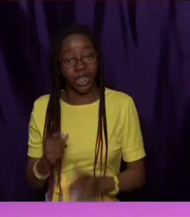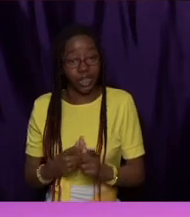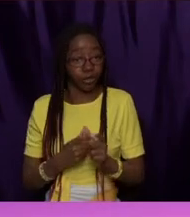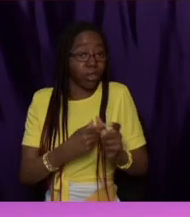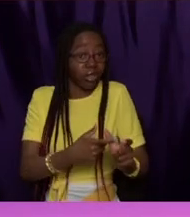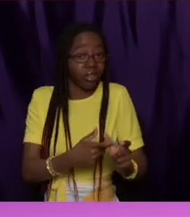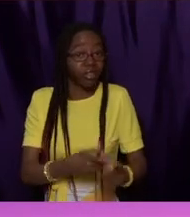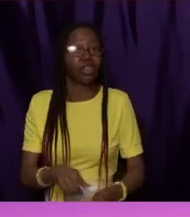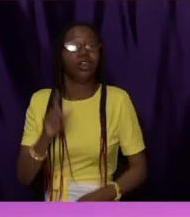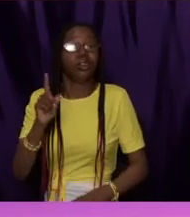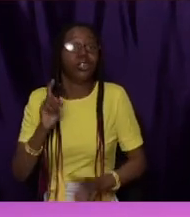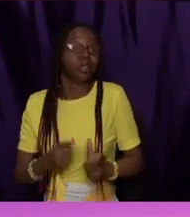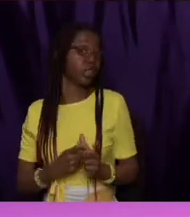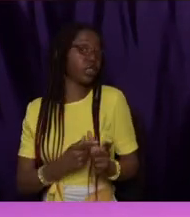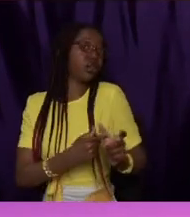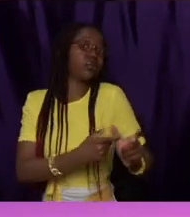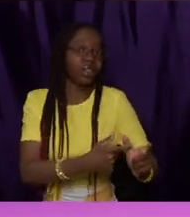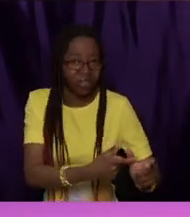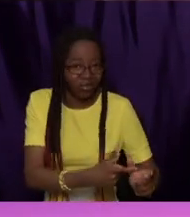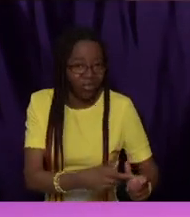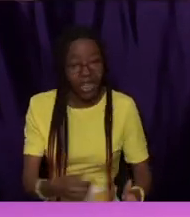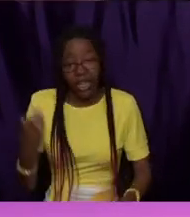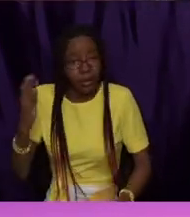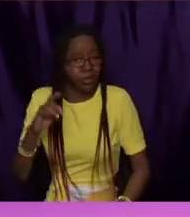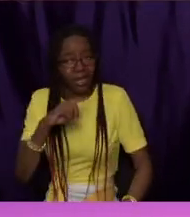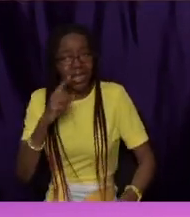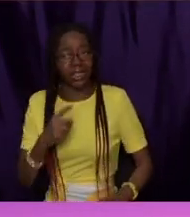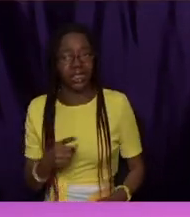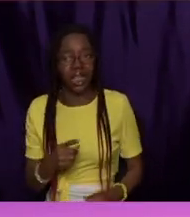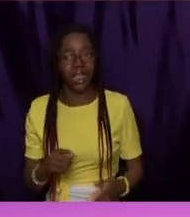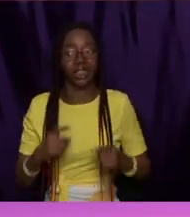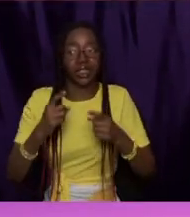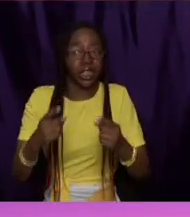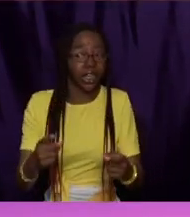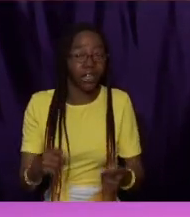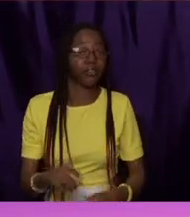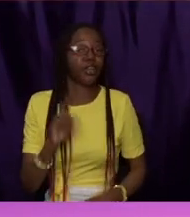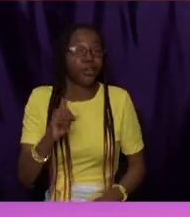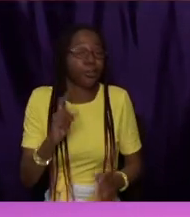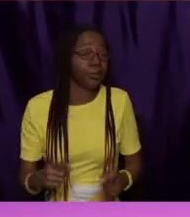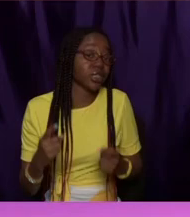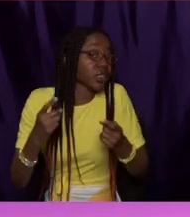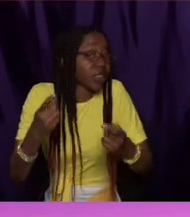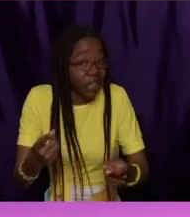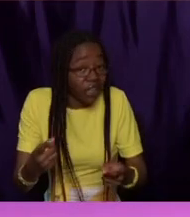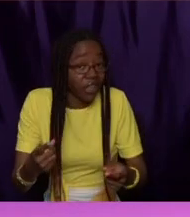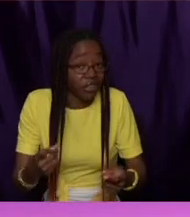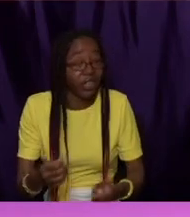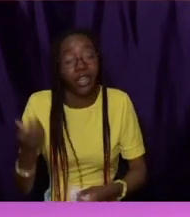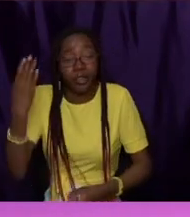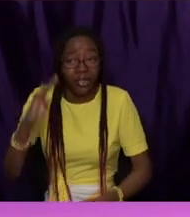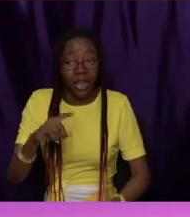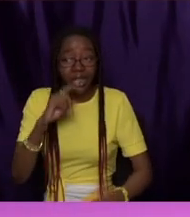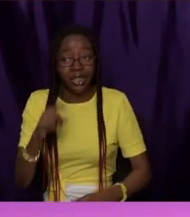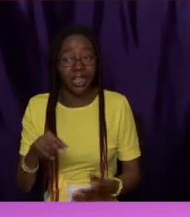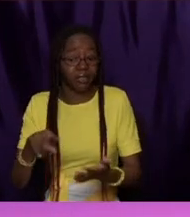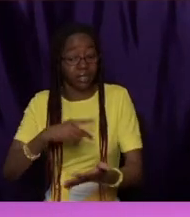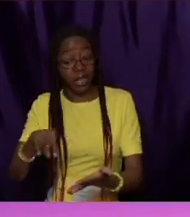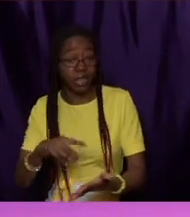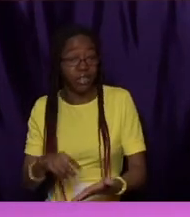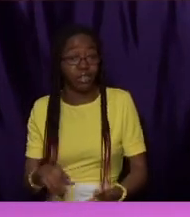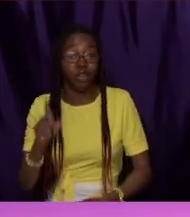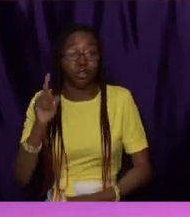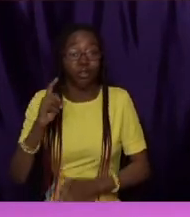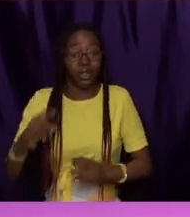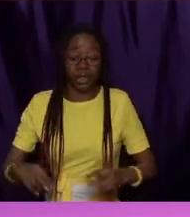run, you gotta run. If God says sow, you gotta sow. If God says dance,